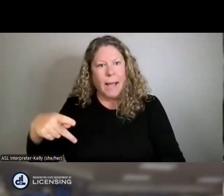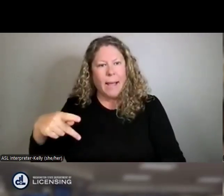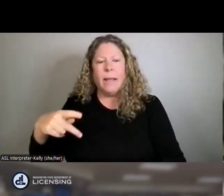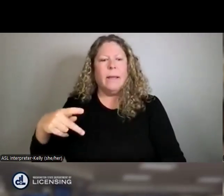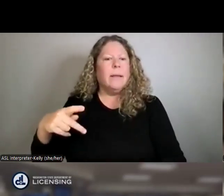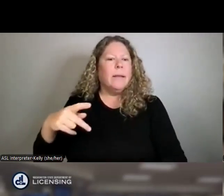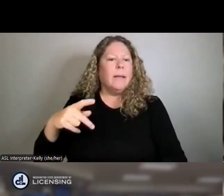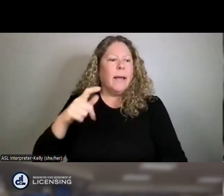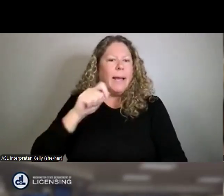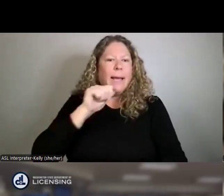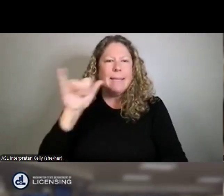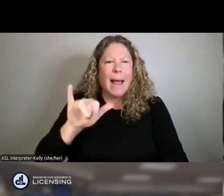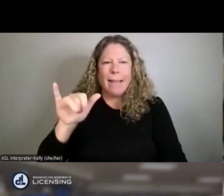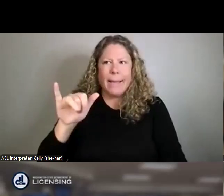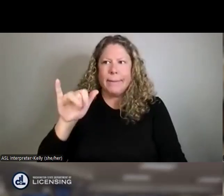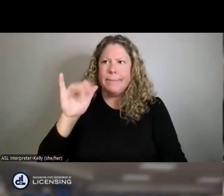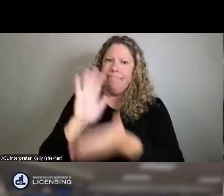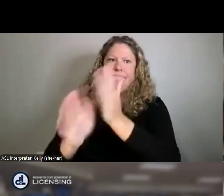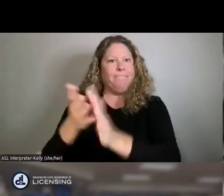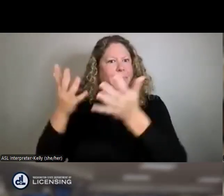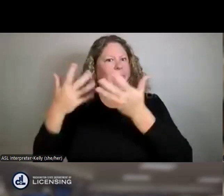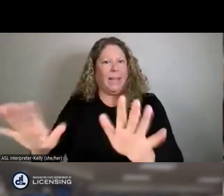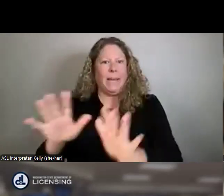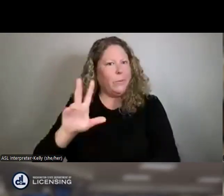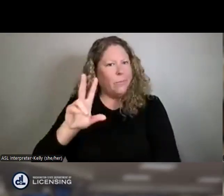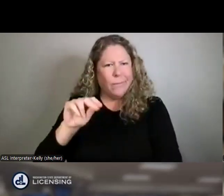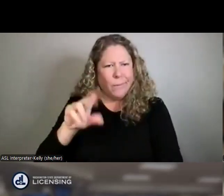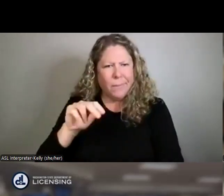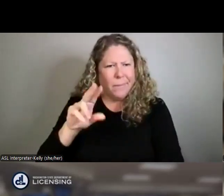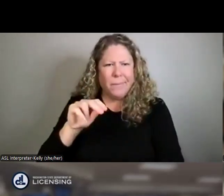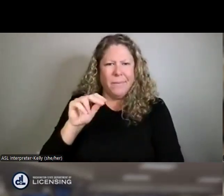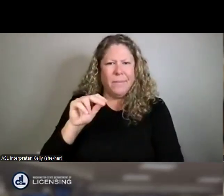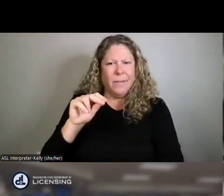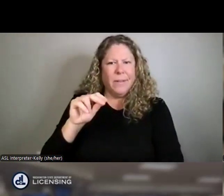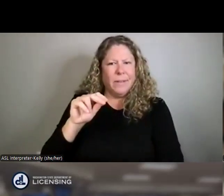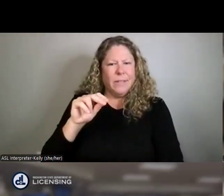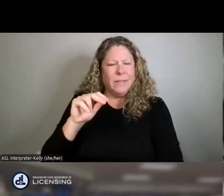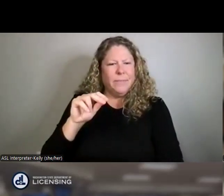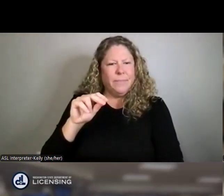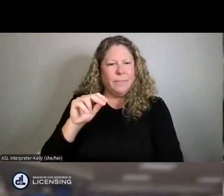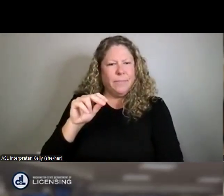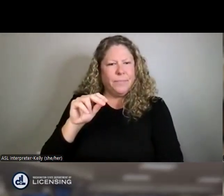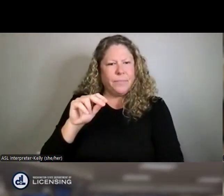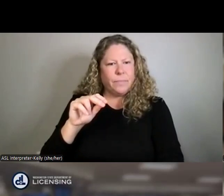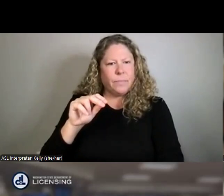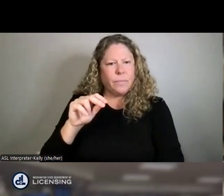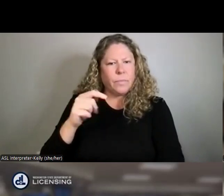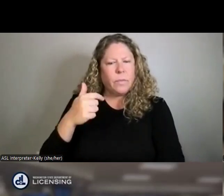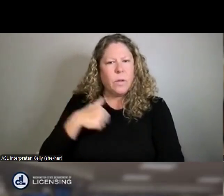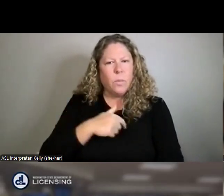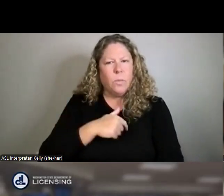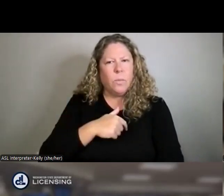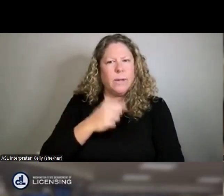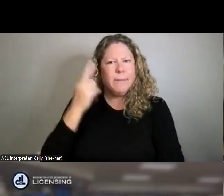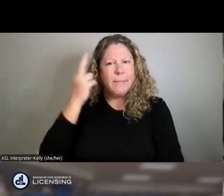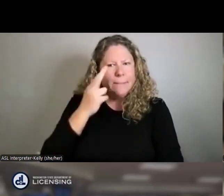not ever really over as far as improving the customer experience. It kind of shifted our focus and